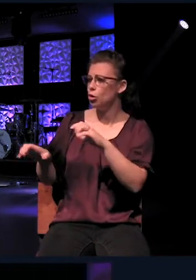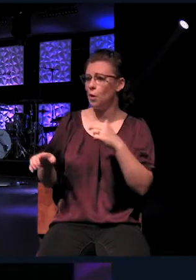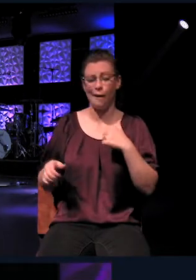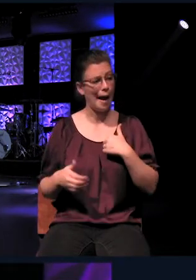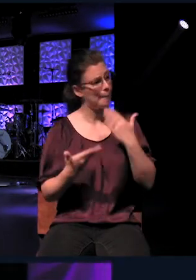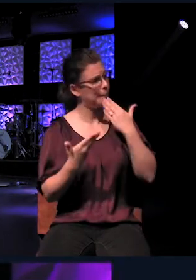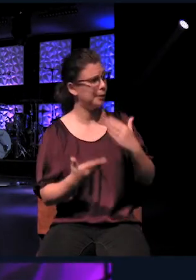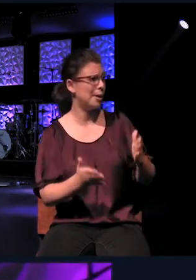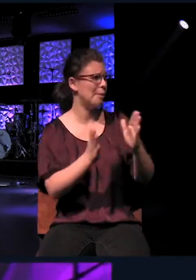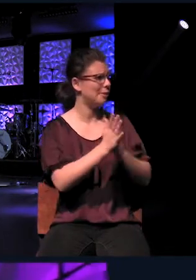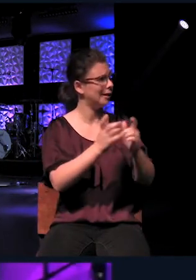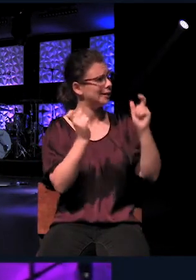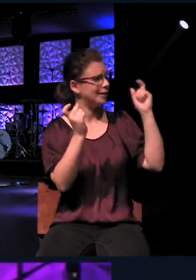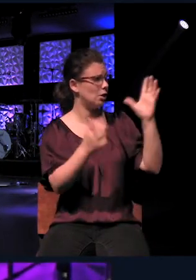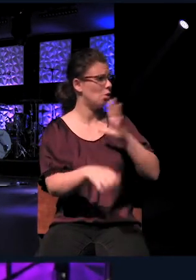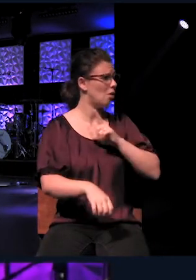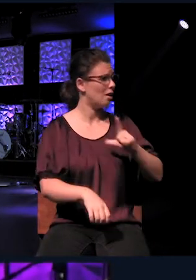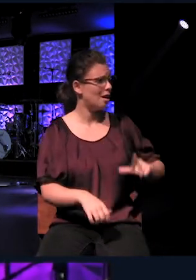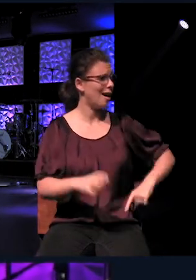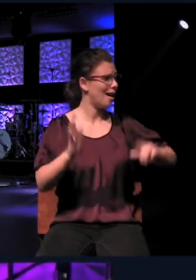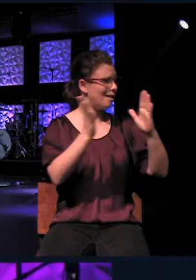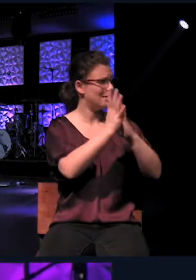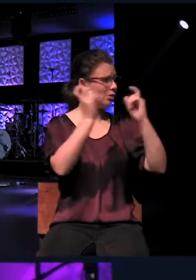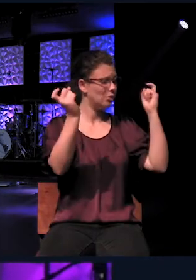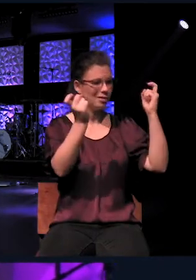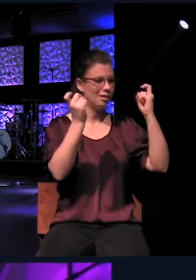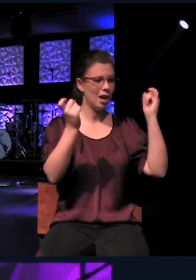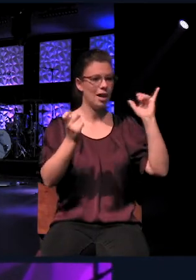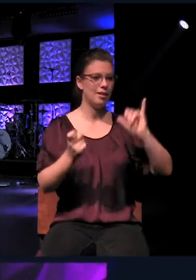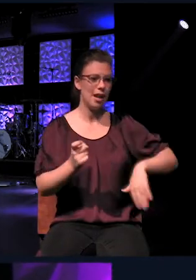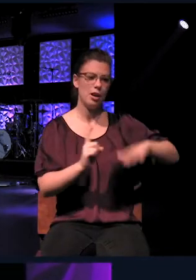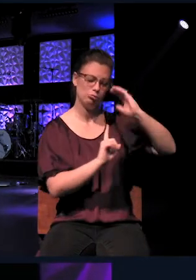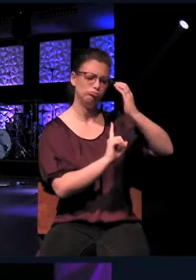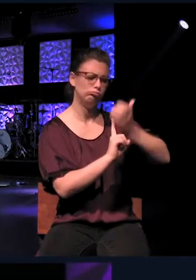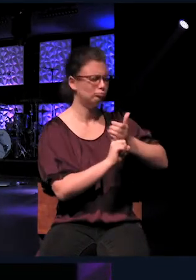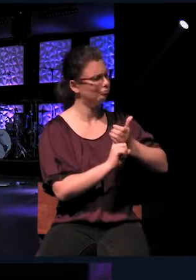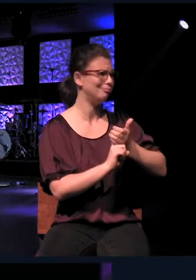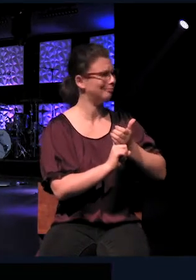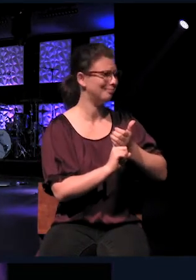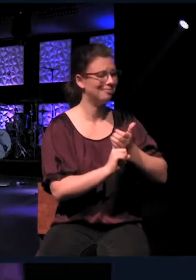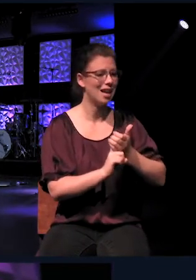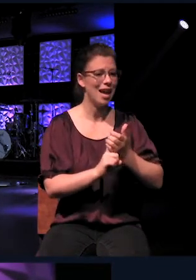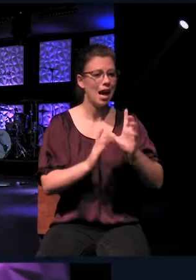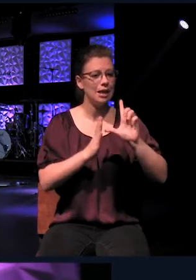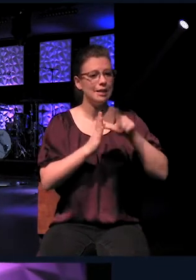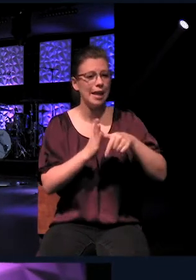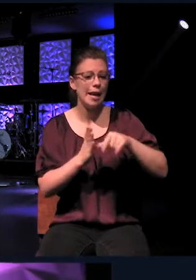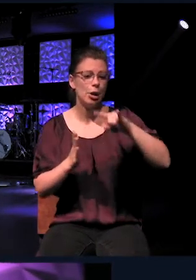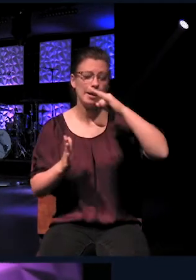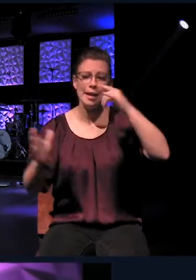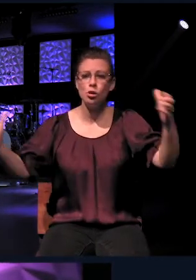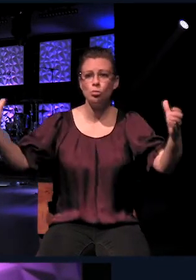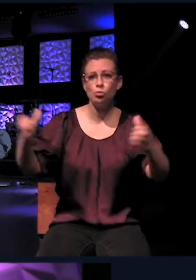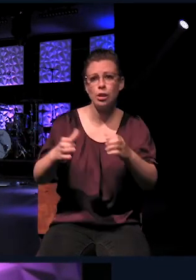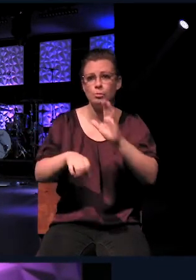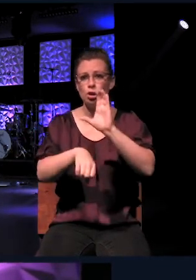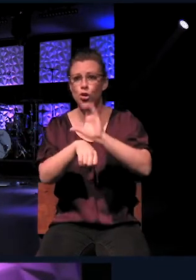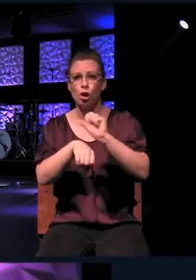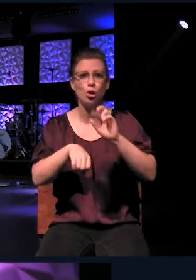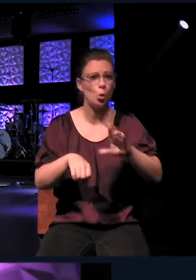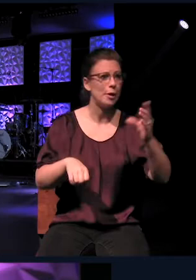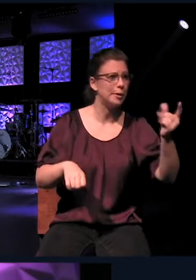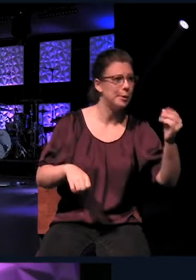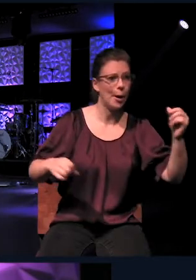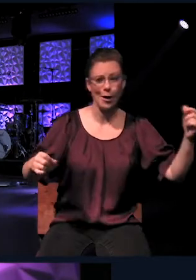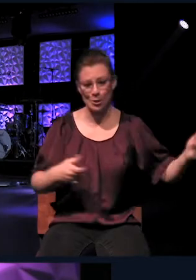praise the Lord, amen, hallelujah. You know, we come to church on Sunday morning, we just fought with our kids and our wife and our dog and whoever knows what else the whole way here, and we